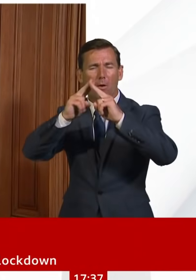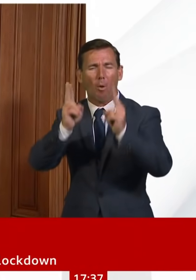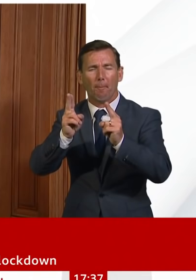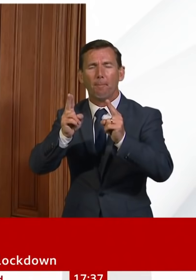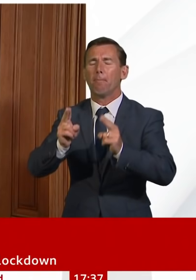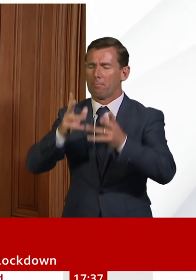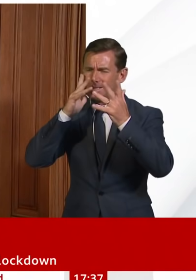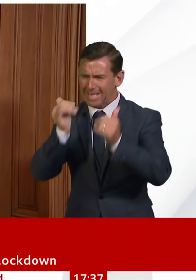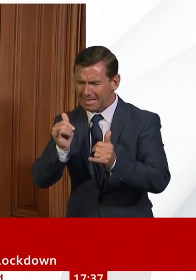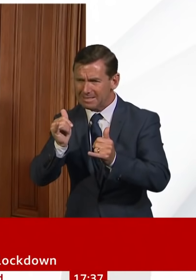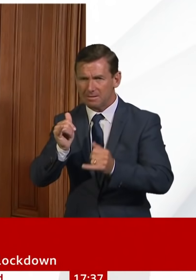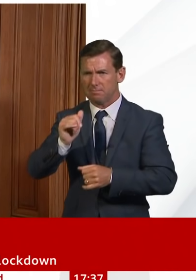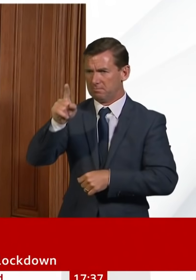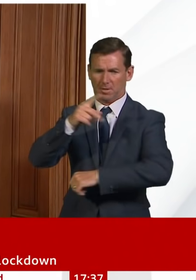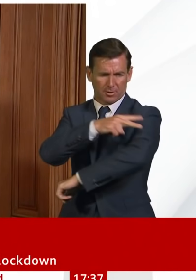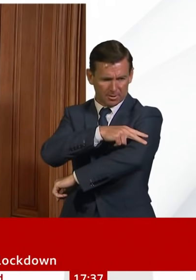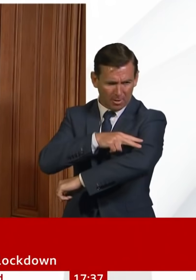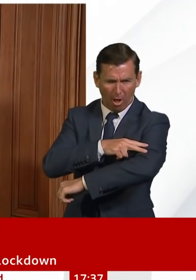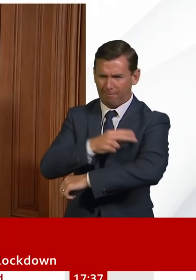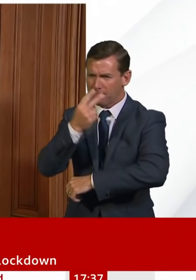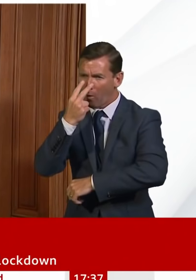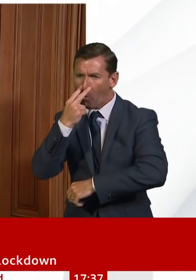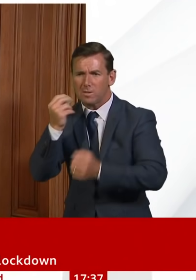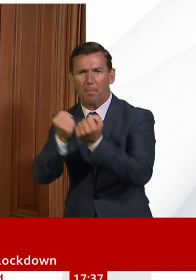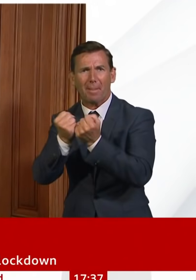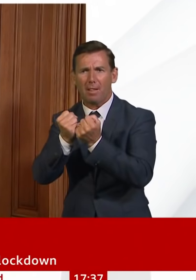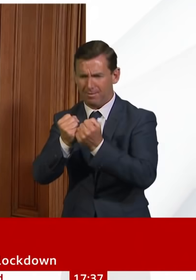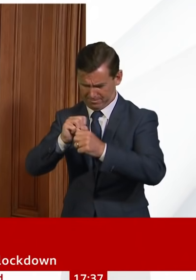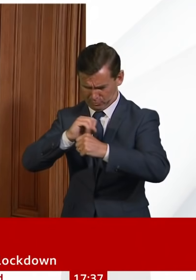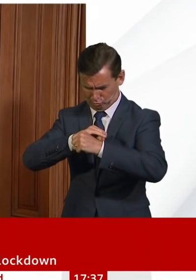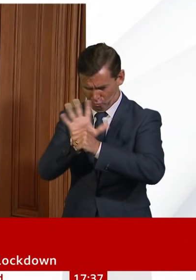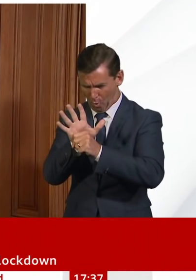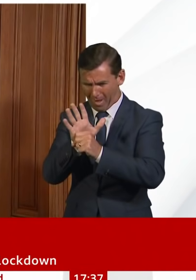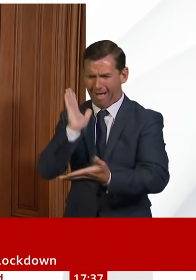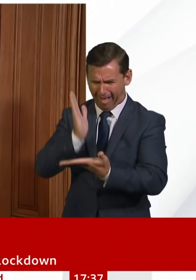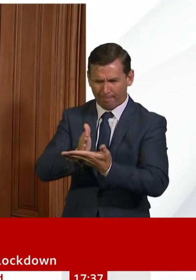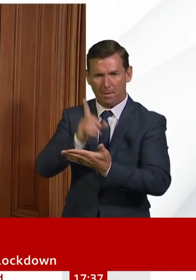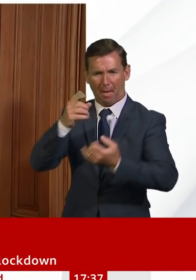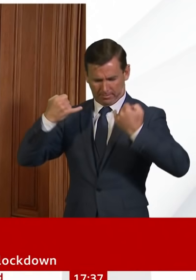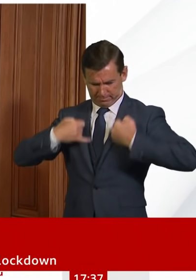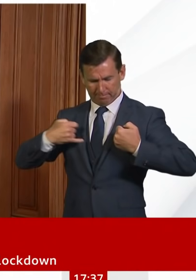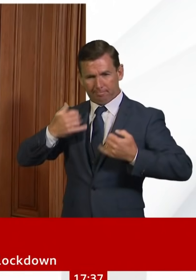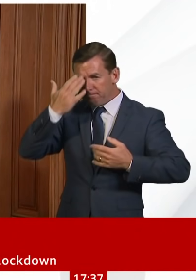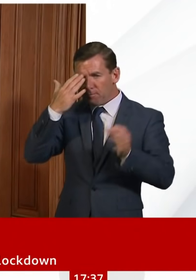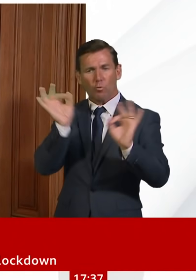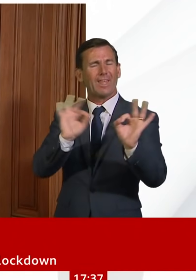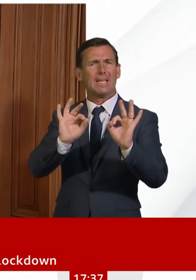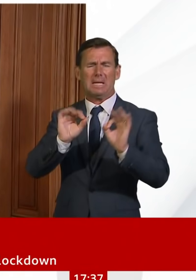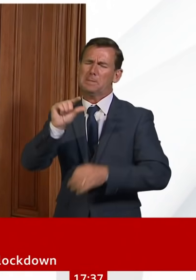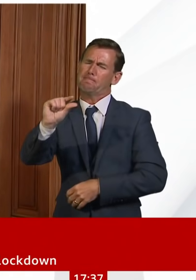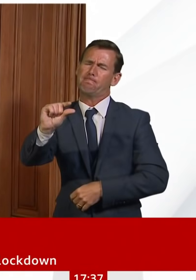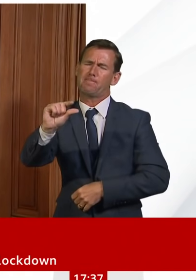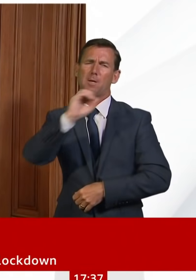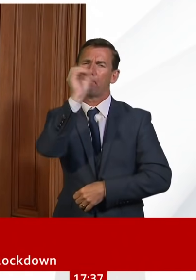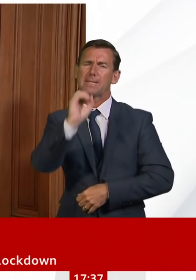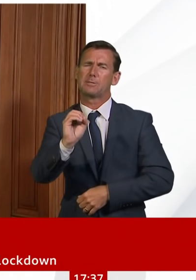residents who are asymptomatic have test positive. So it's all very consistent internationally. It's a small proportion, and it's also